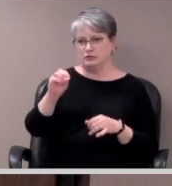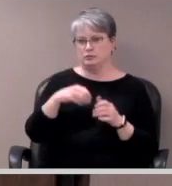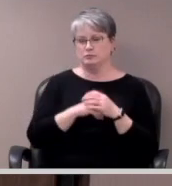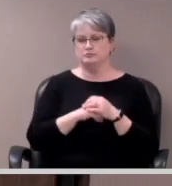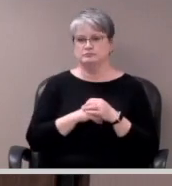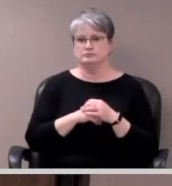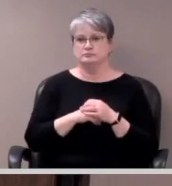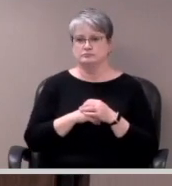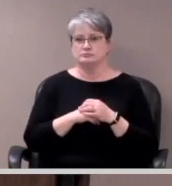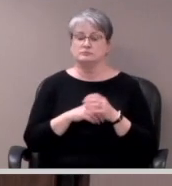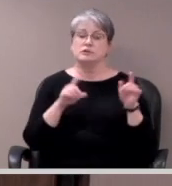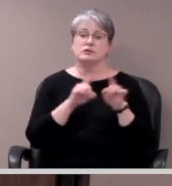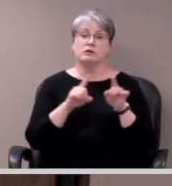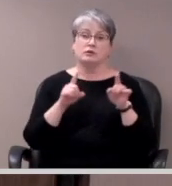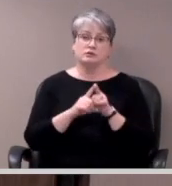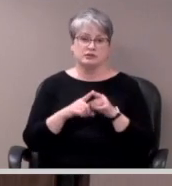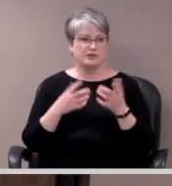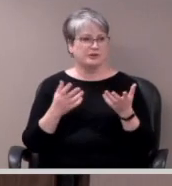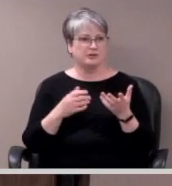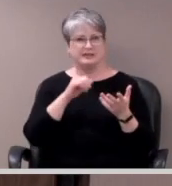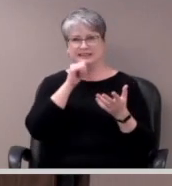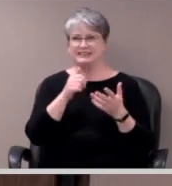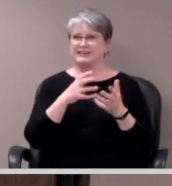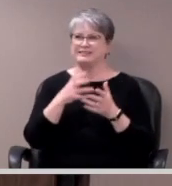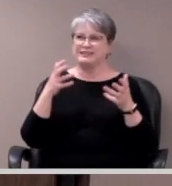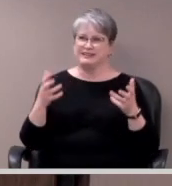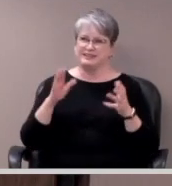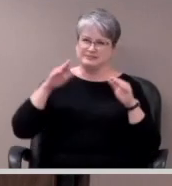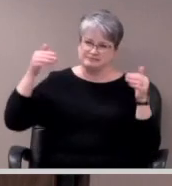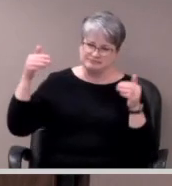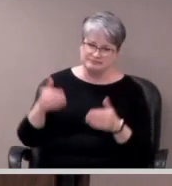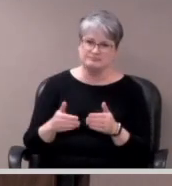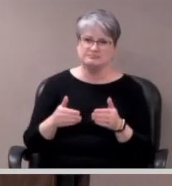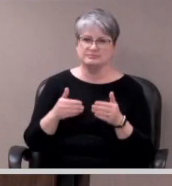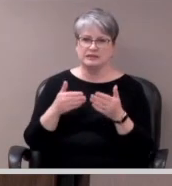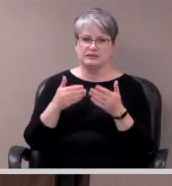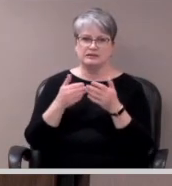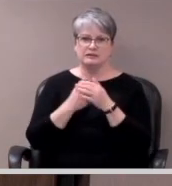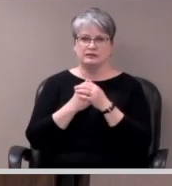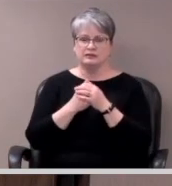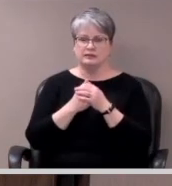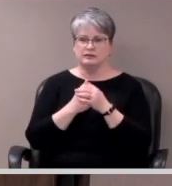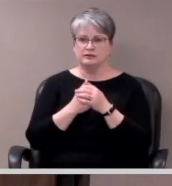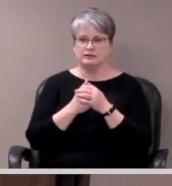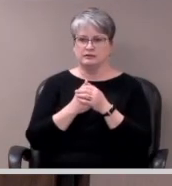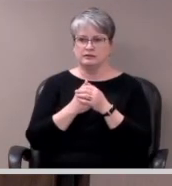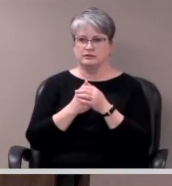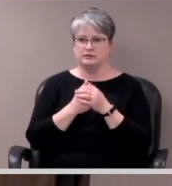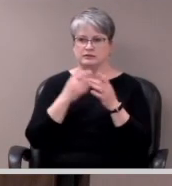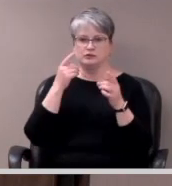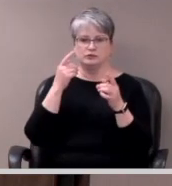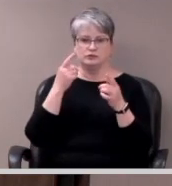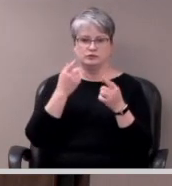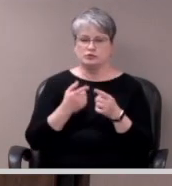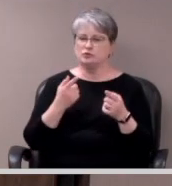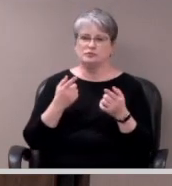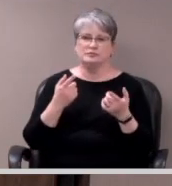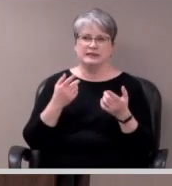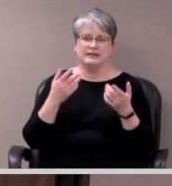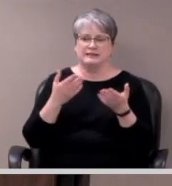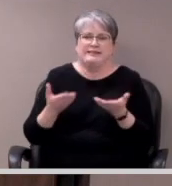It also gives a lack of consideration to incidents that can't be